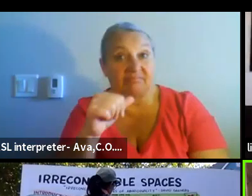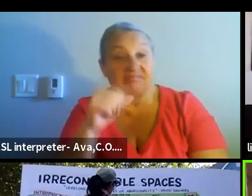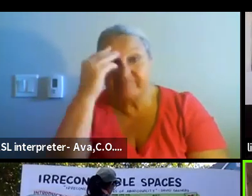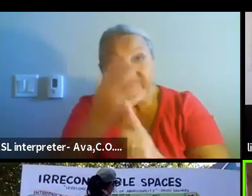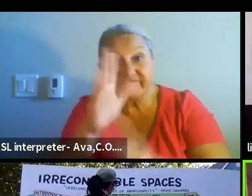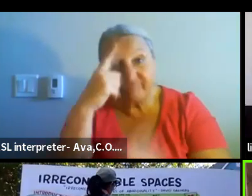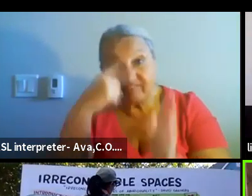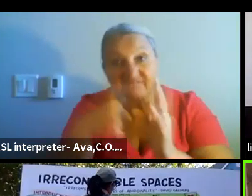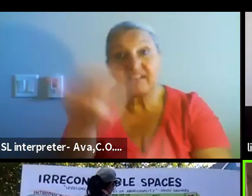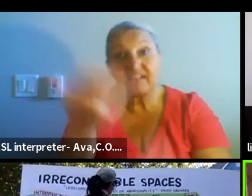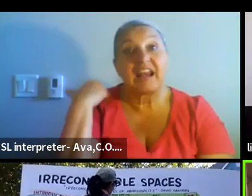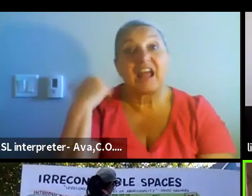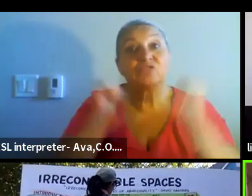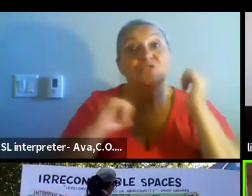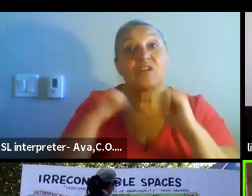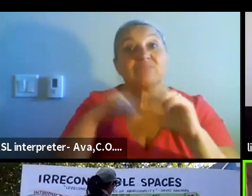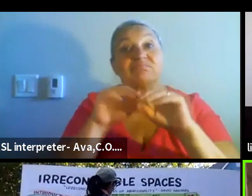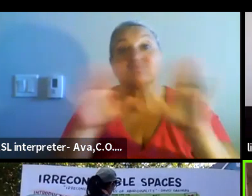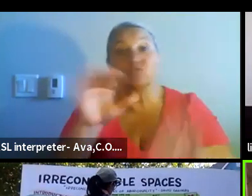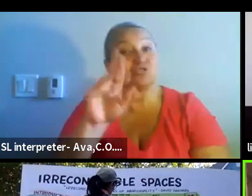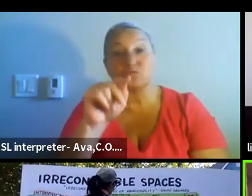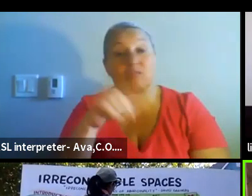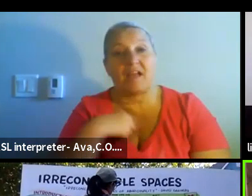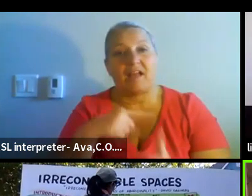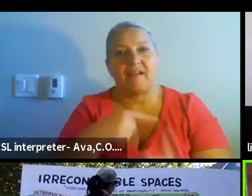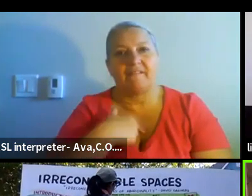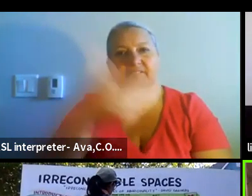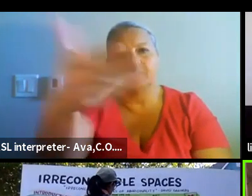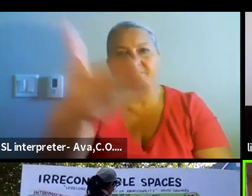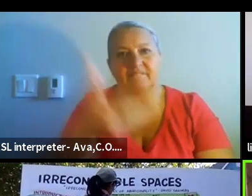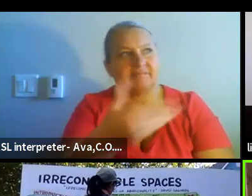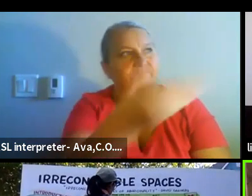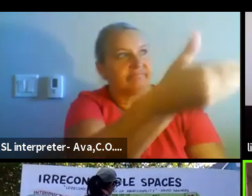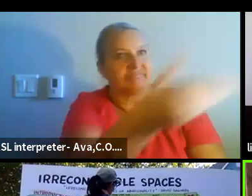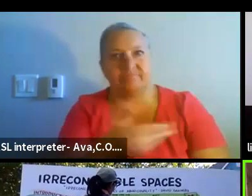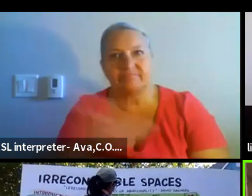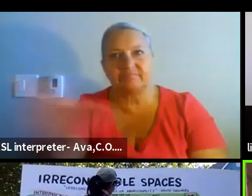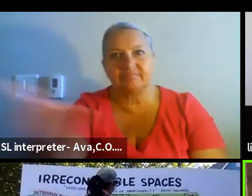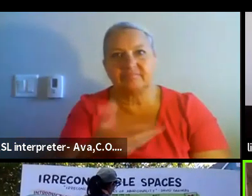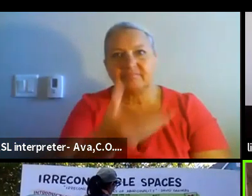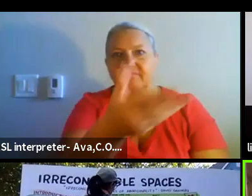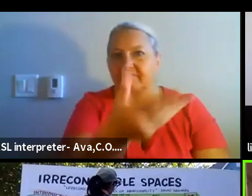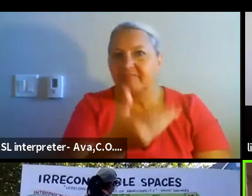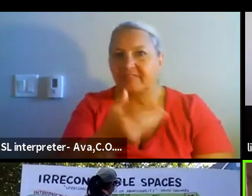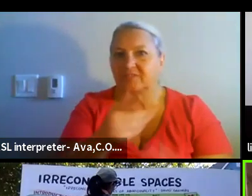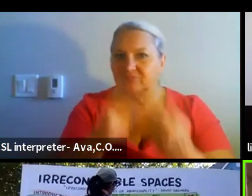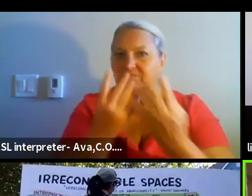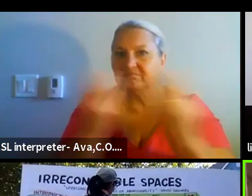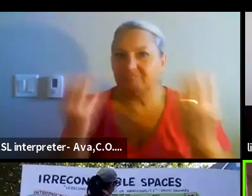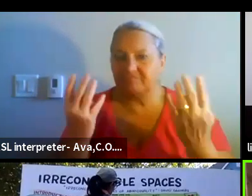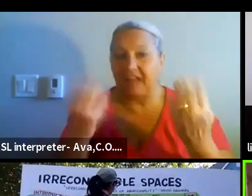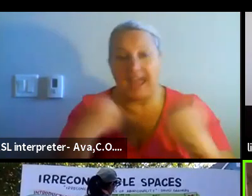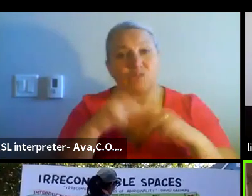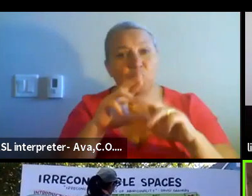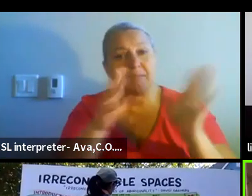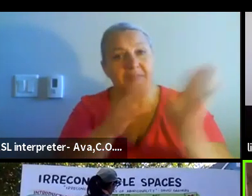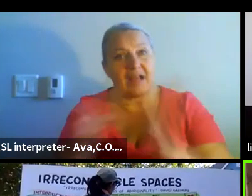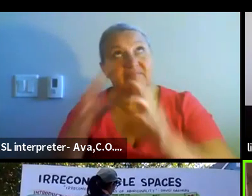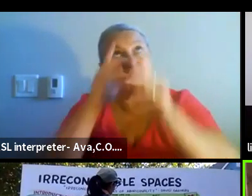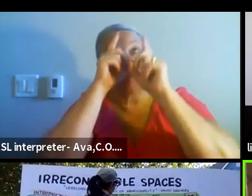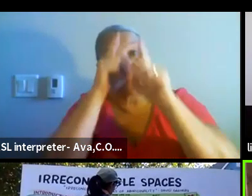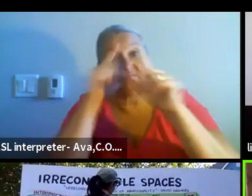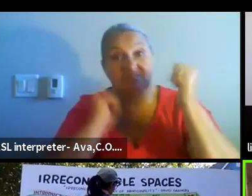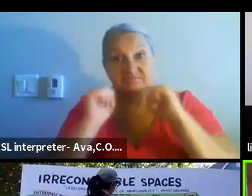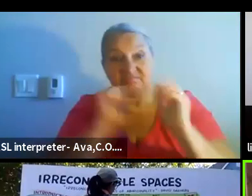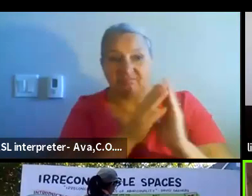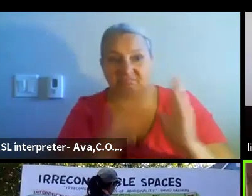I simply sent out an invitation to an information session about a planned production at which I outlined